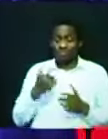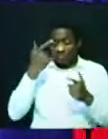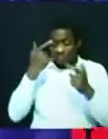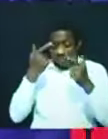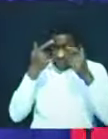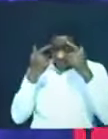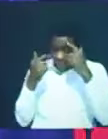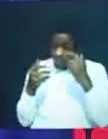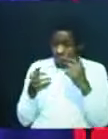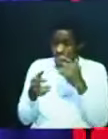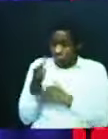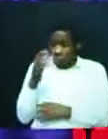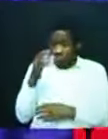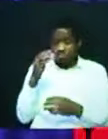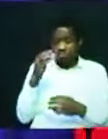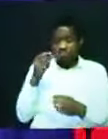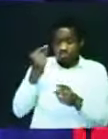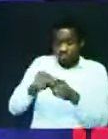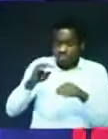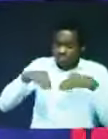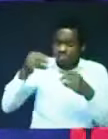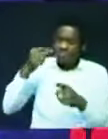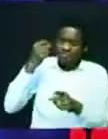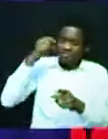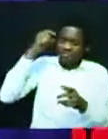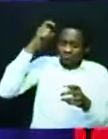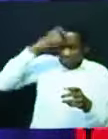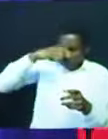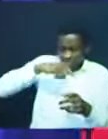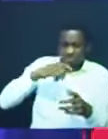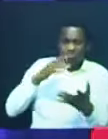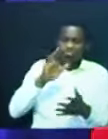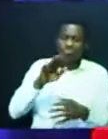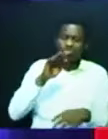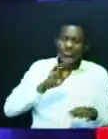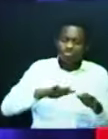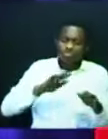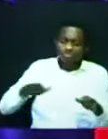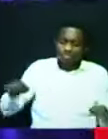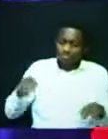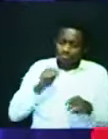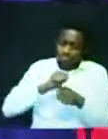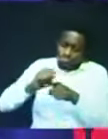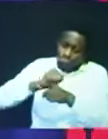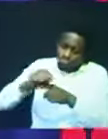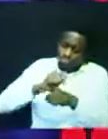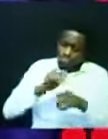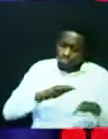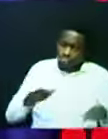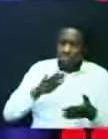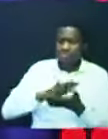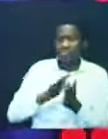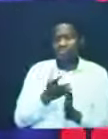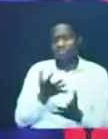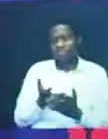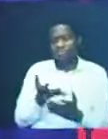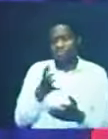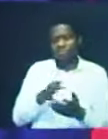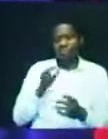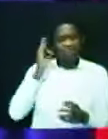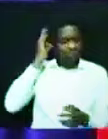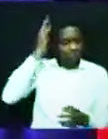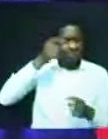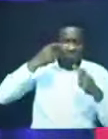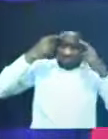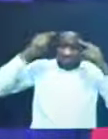yem and never ma baby and walk kosuku a kuduno won po went to me and ruha when yamedi won a ye no make. See, the understanding of the